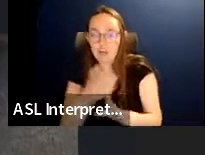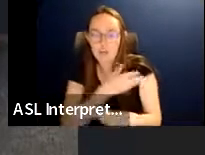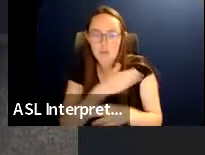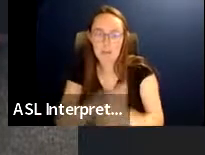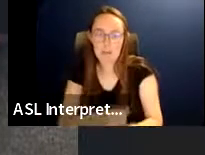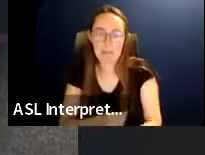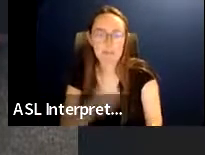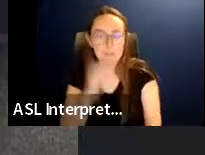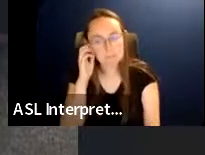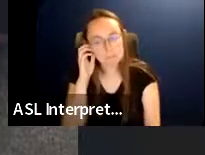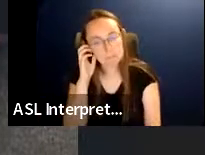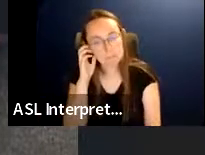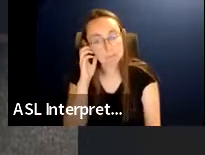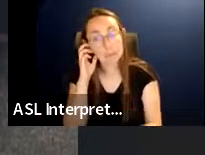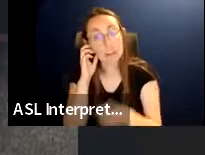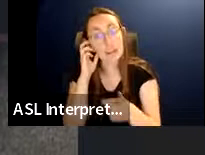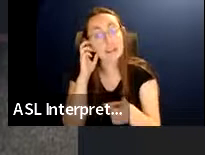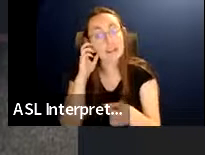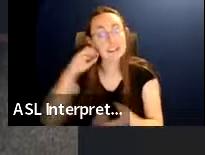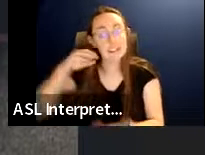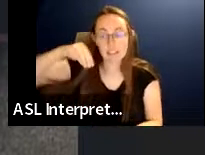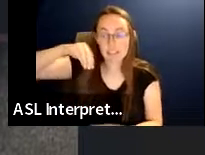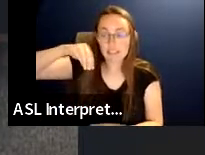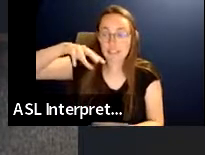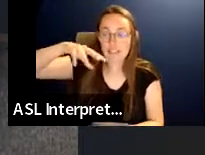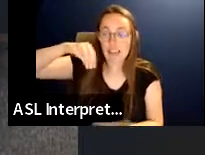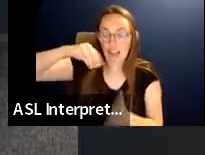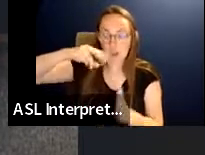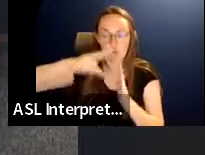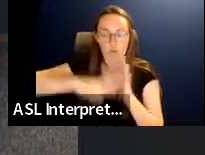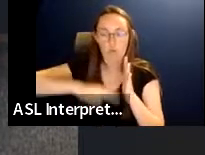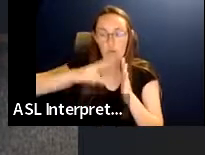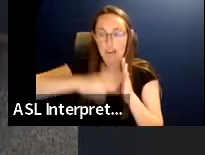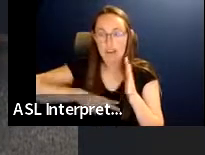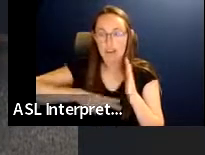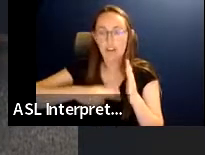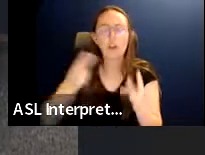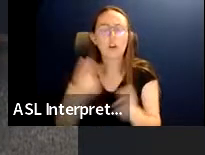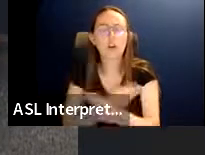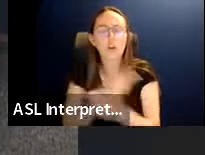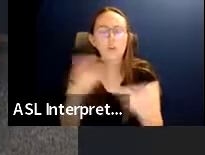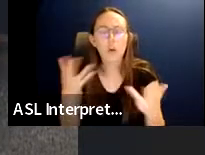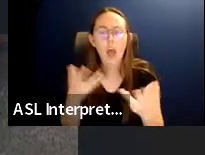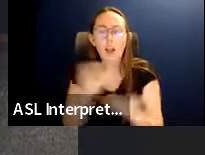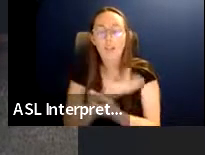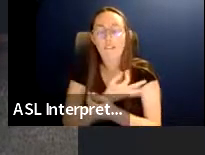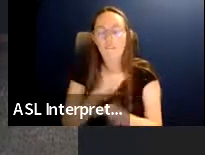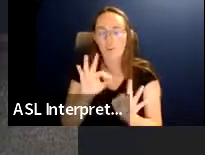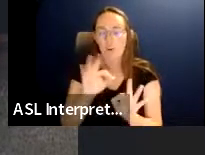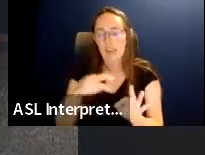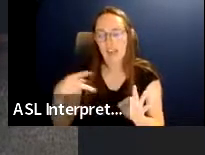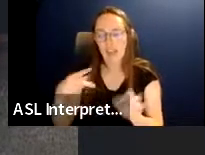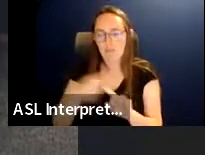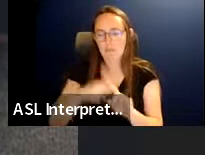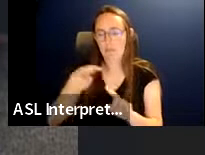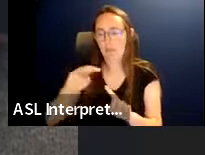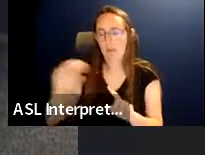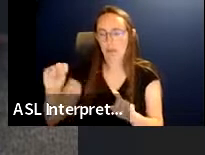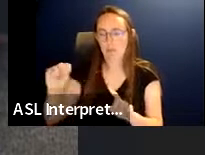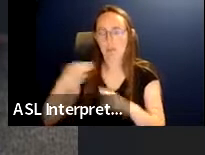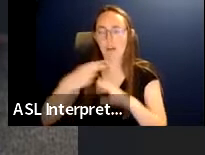this is that scan and read station using the free app from Microsoft called Seeing